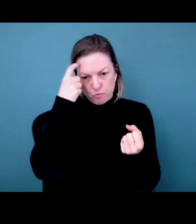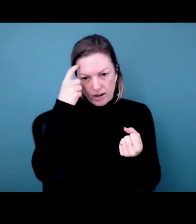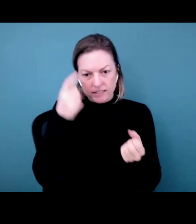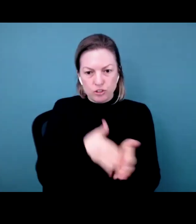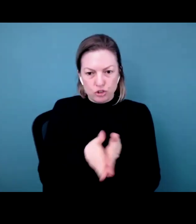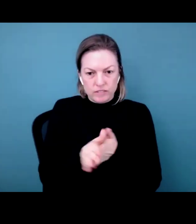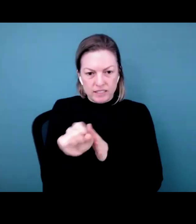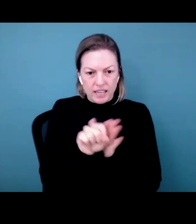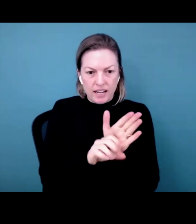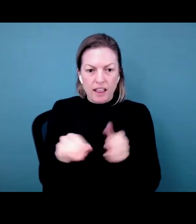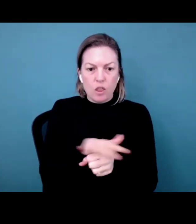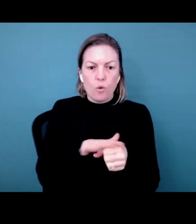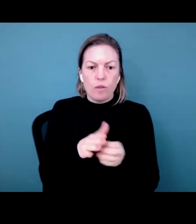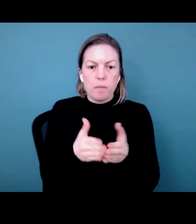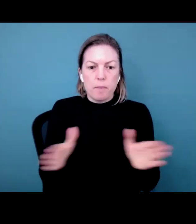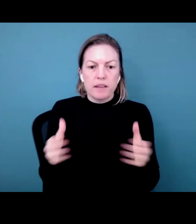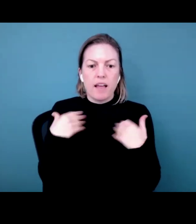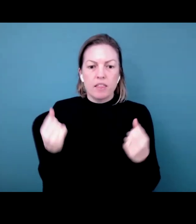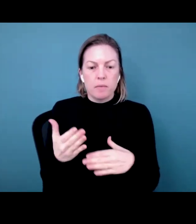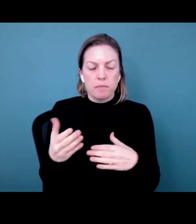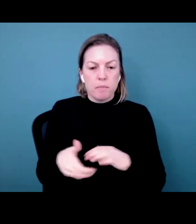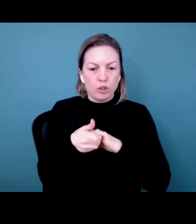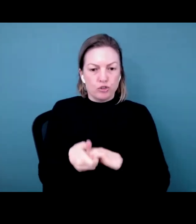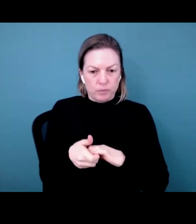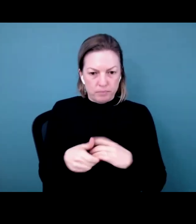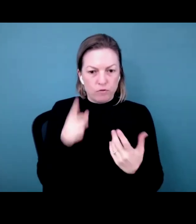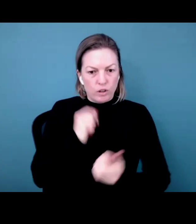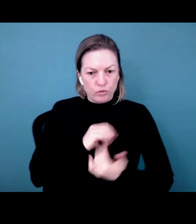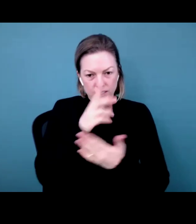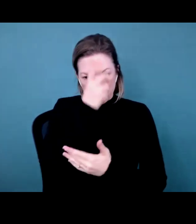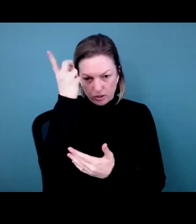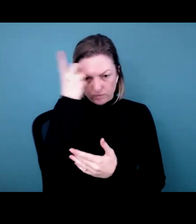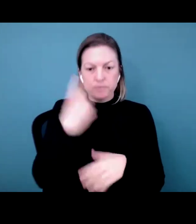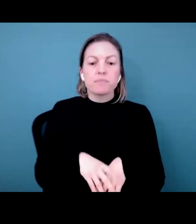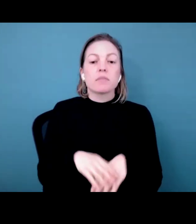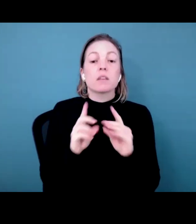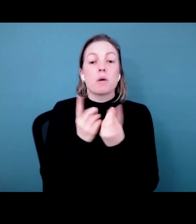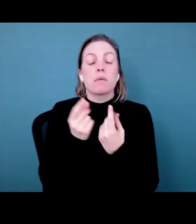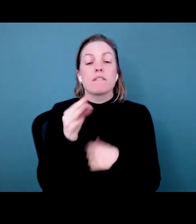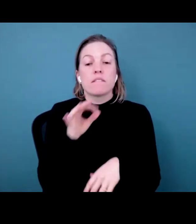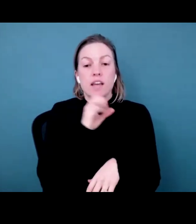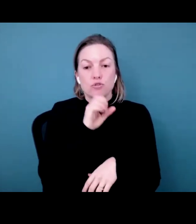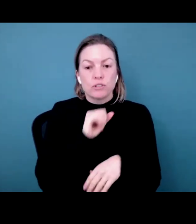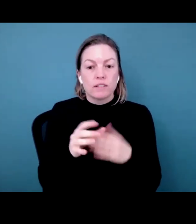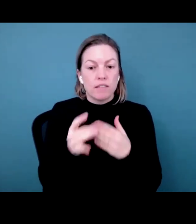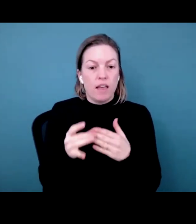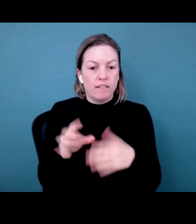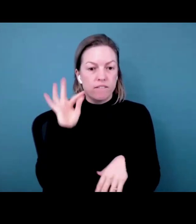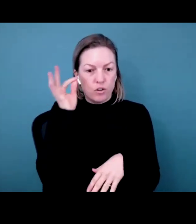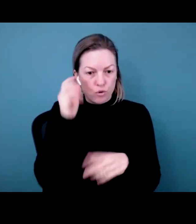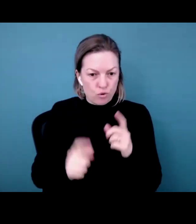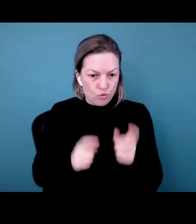address dementia, the Department of Aging-led federal grants focused on connecting people with dementia and their caregivers